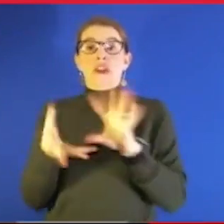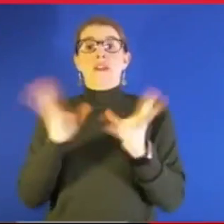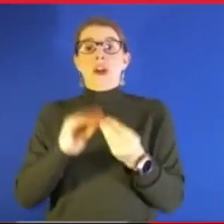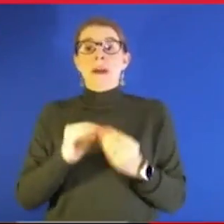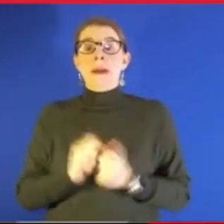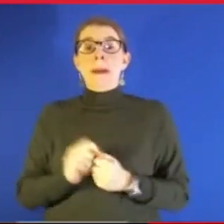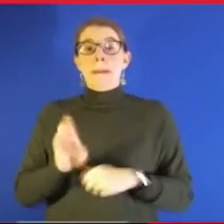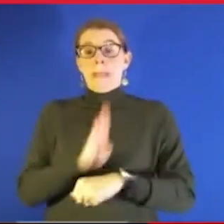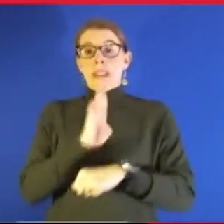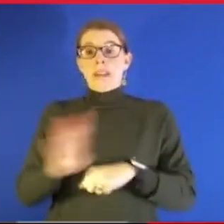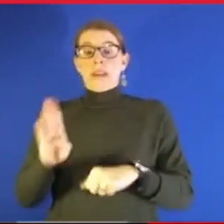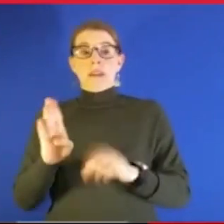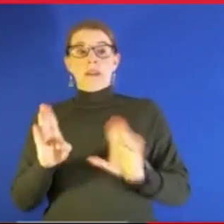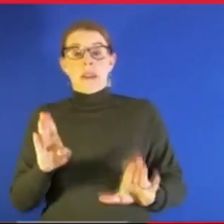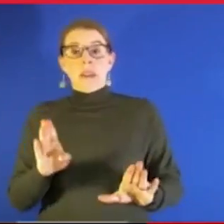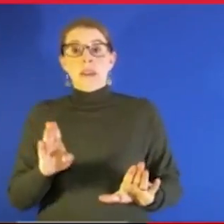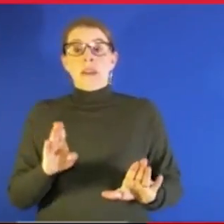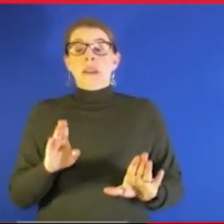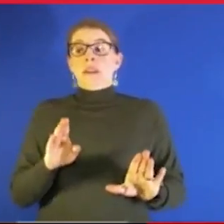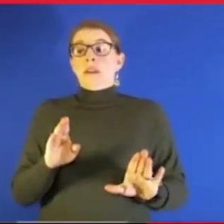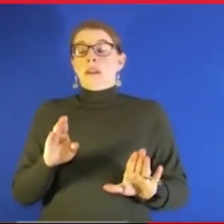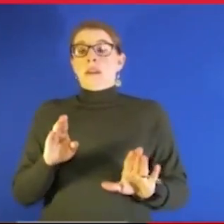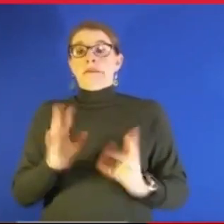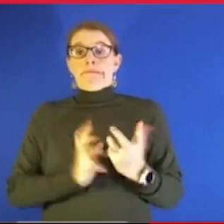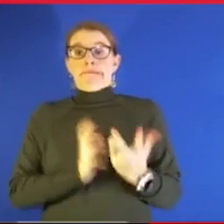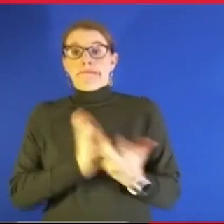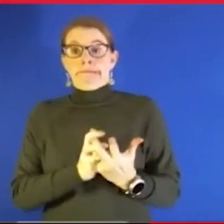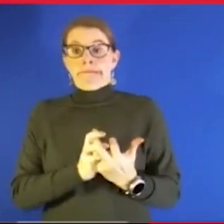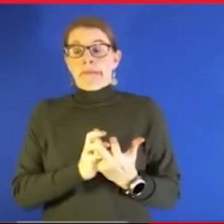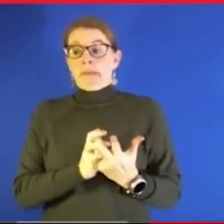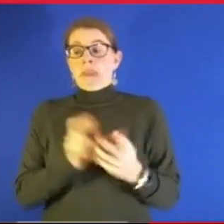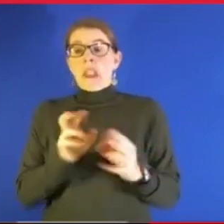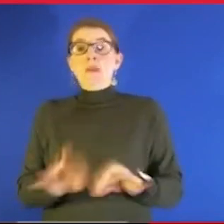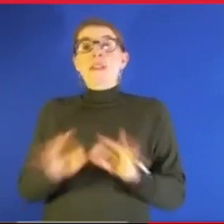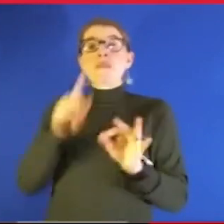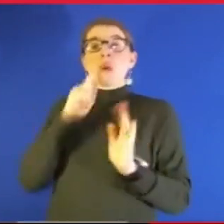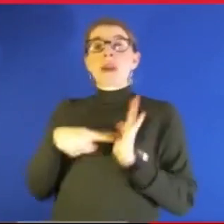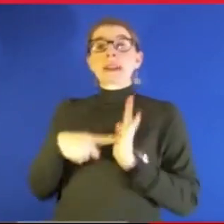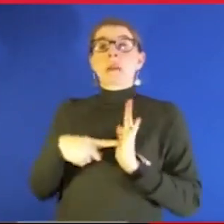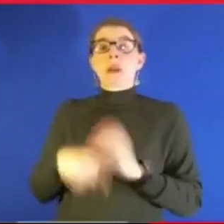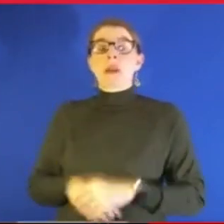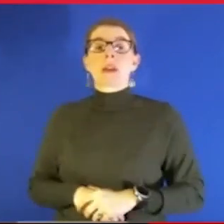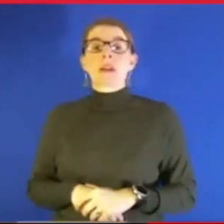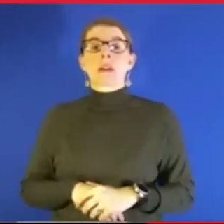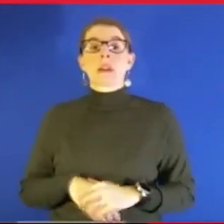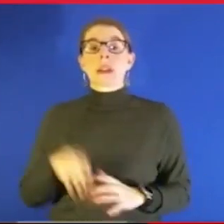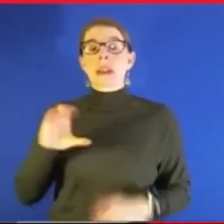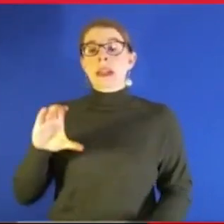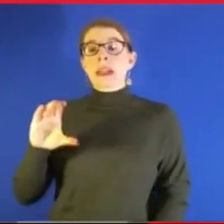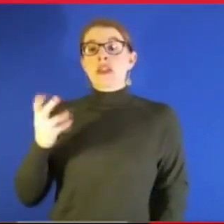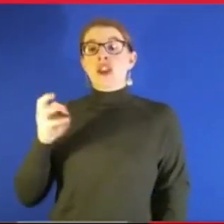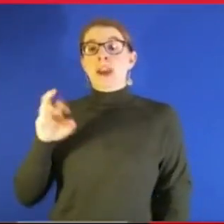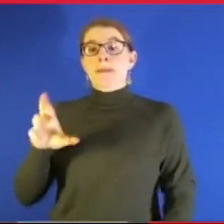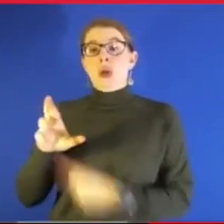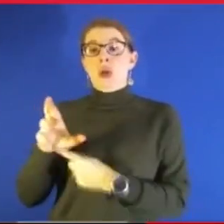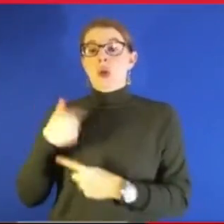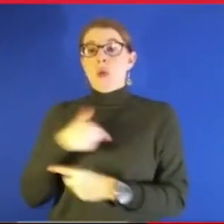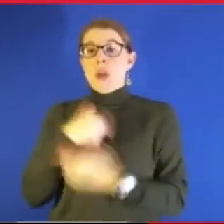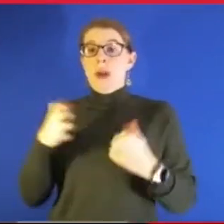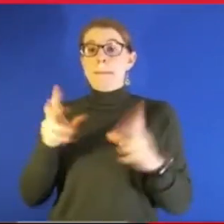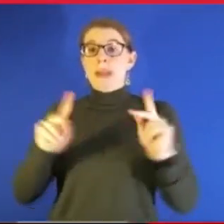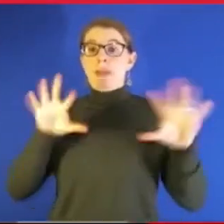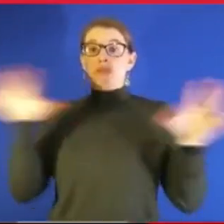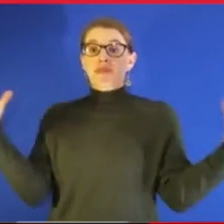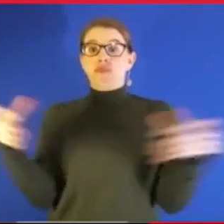businesses reacting to this in certain ways, which is important. For instance, for the chamber, we're in the business of bringing people together.